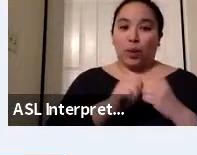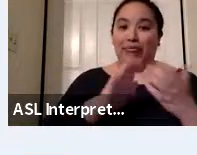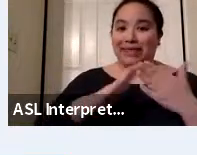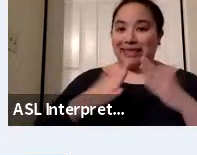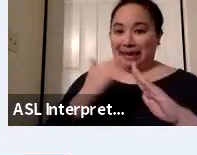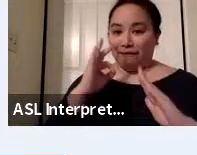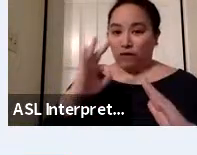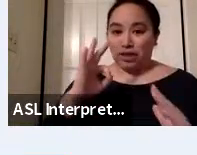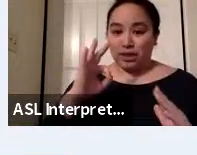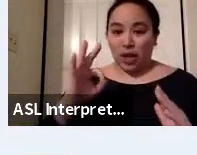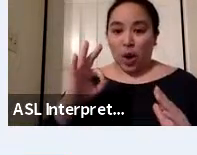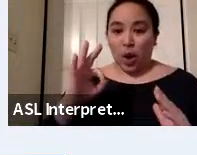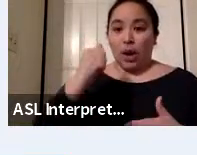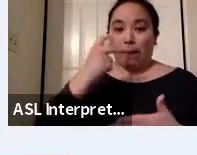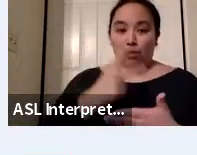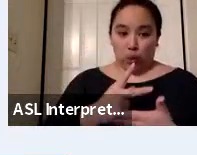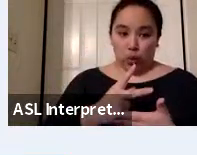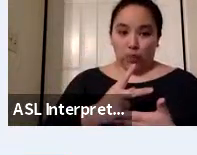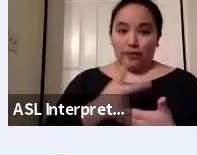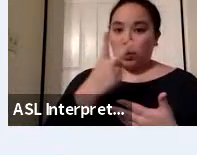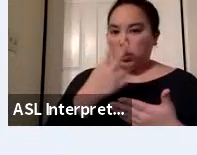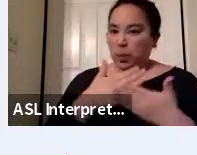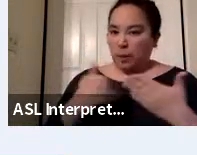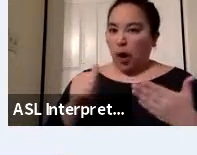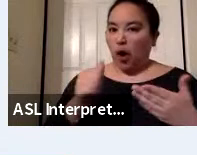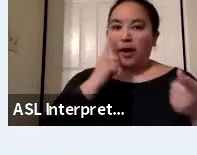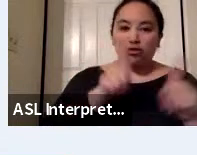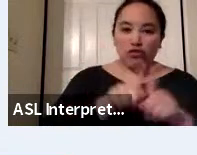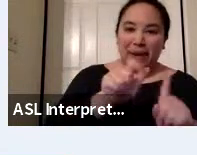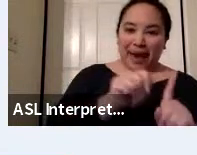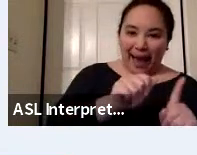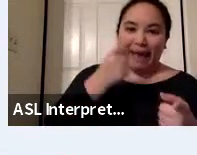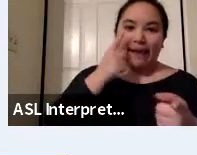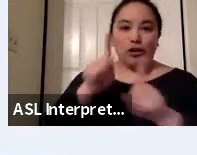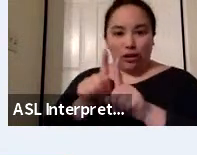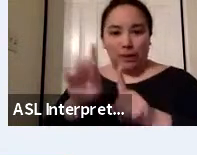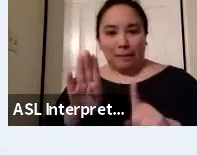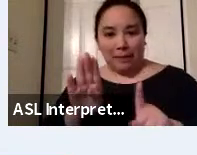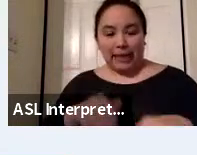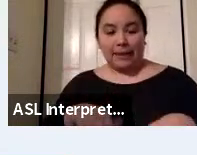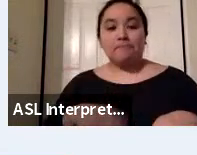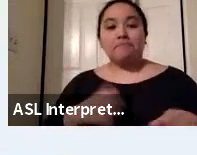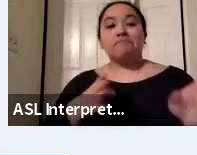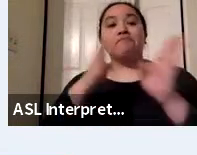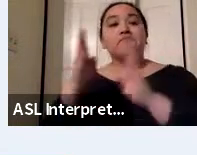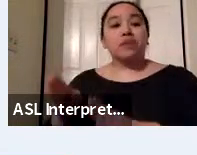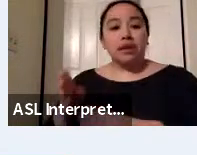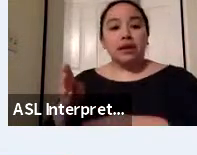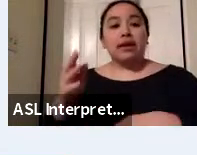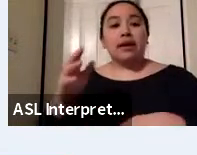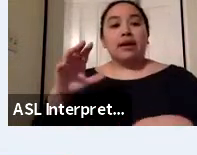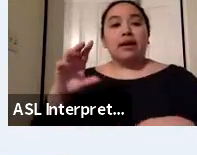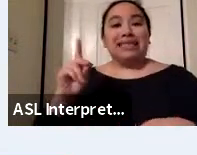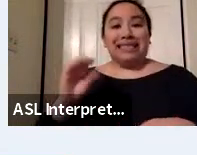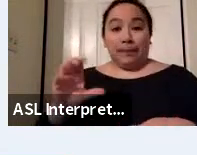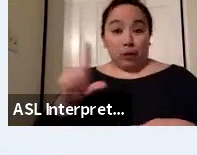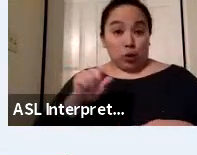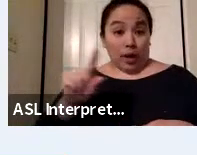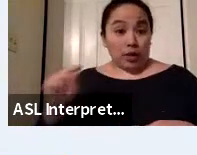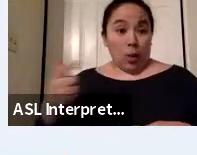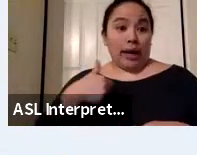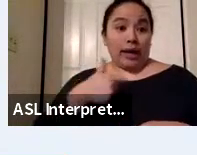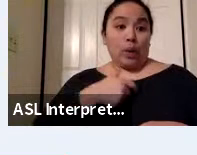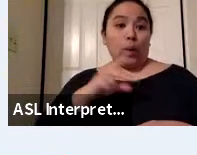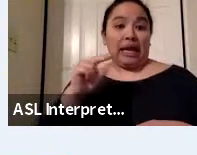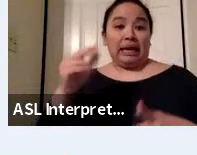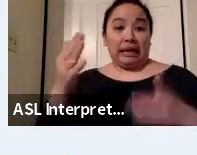of Fresno was approved in 2 parts, agreement A and B. December 2020, we were approved to advance to